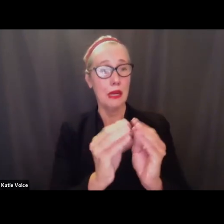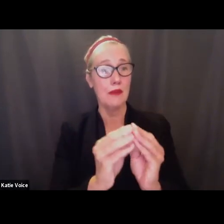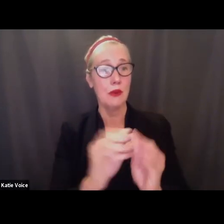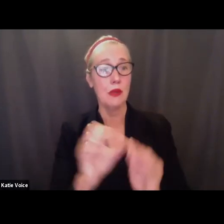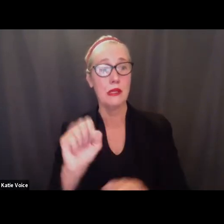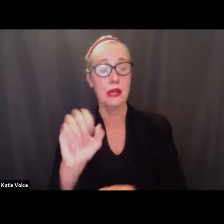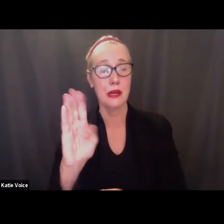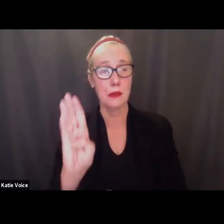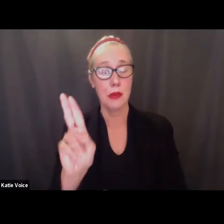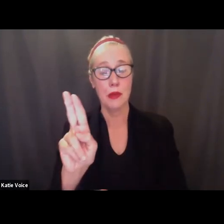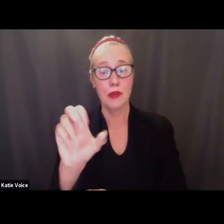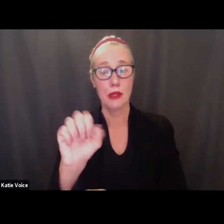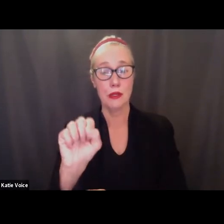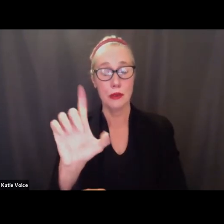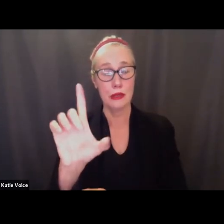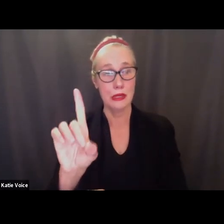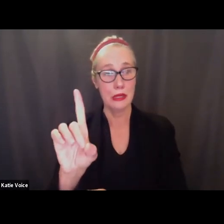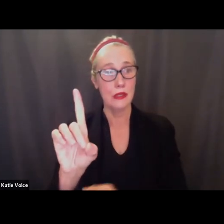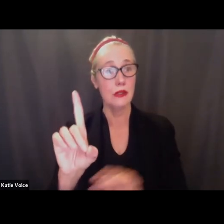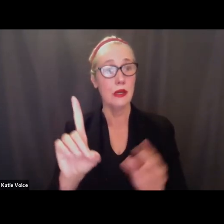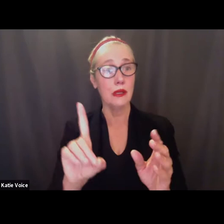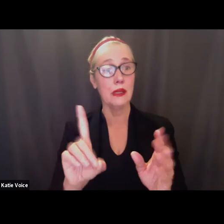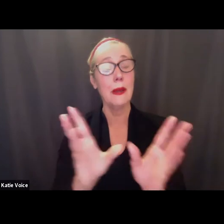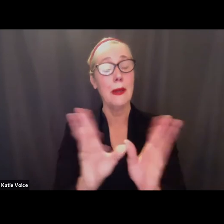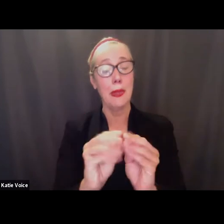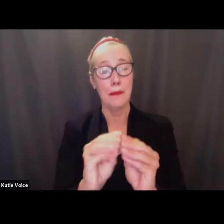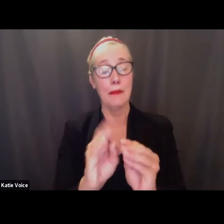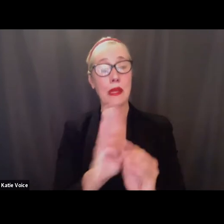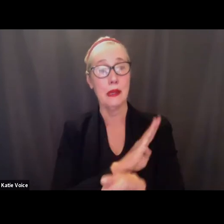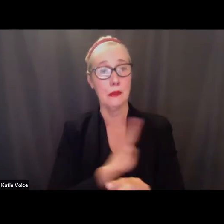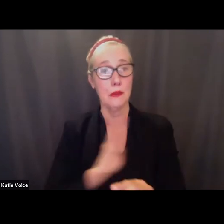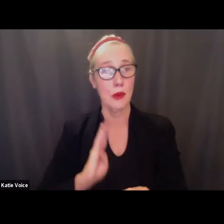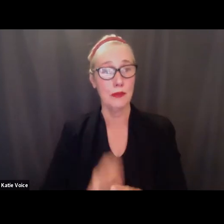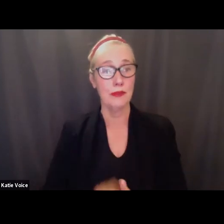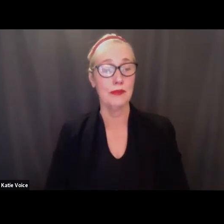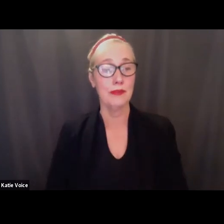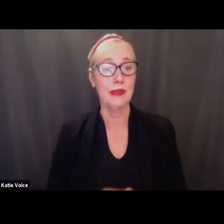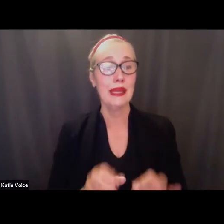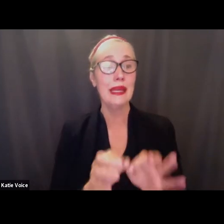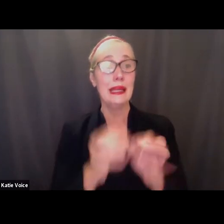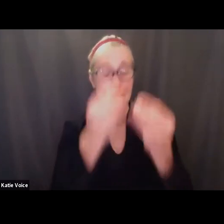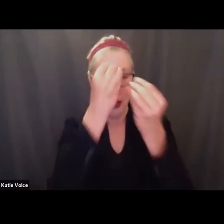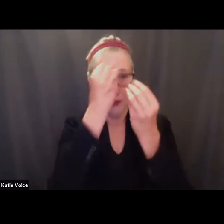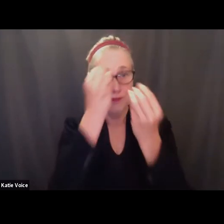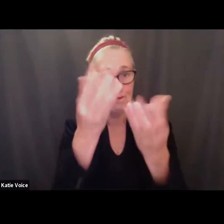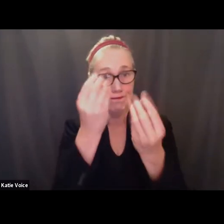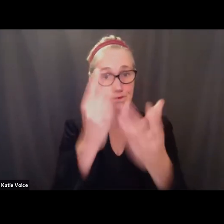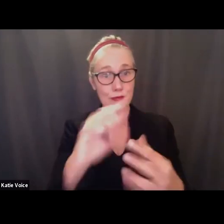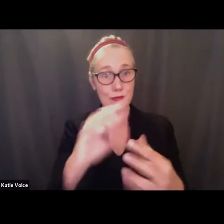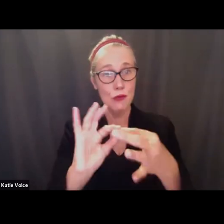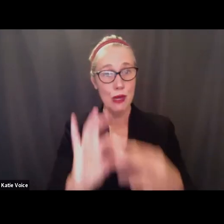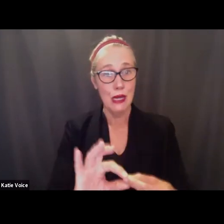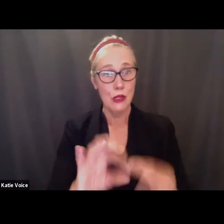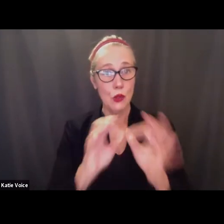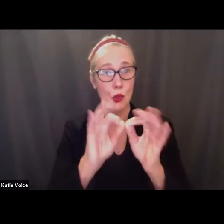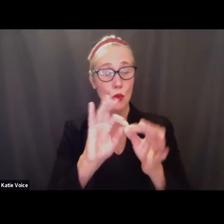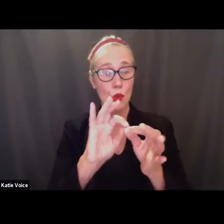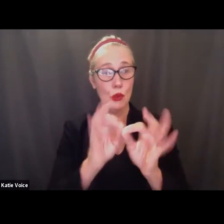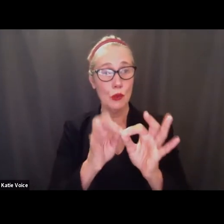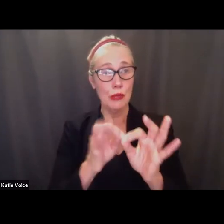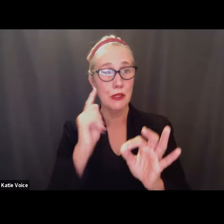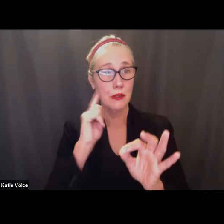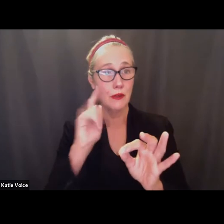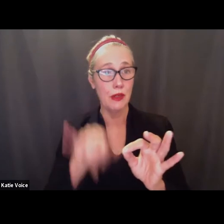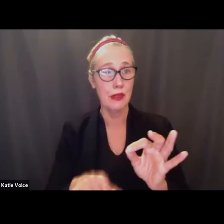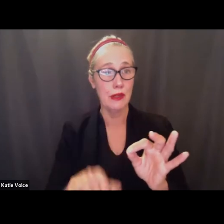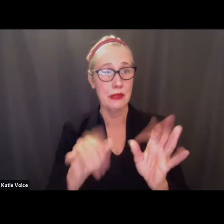information about interpretation for this meeting thank you board president ford good